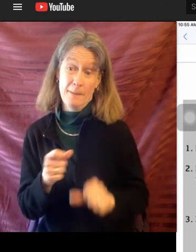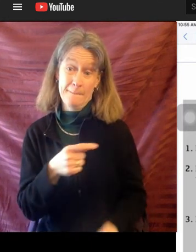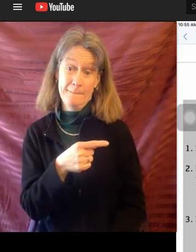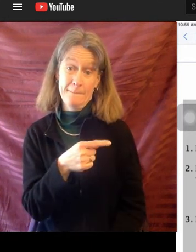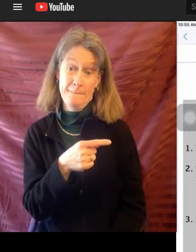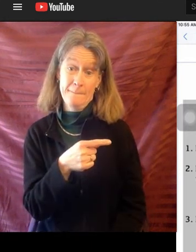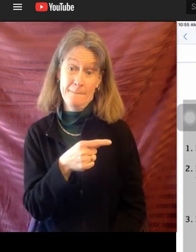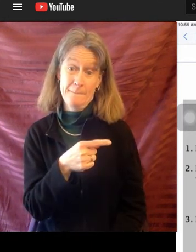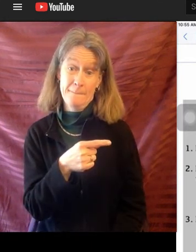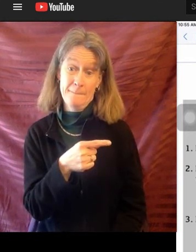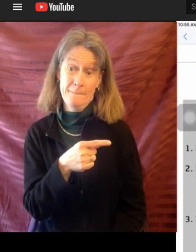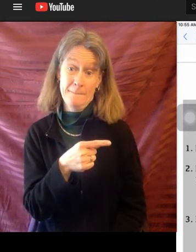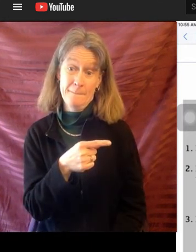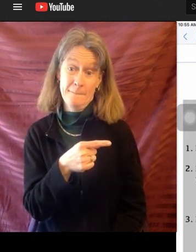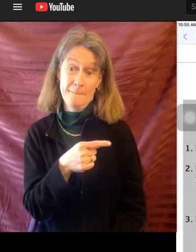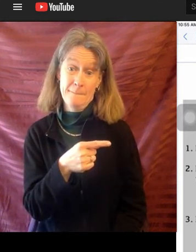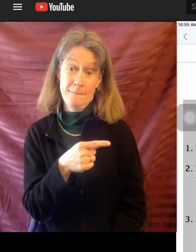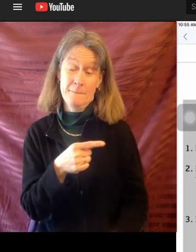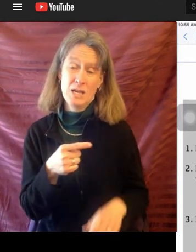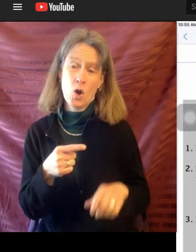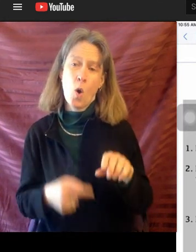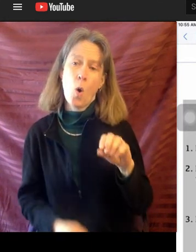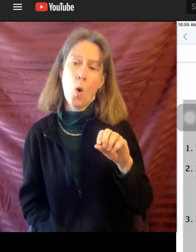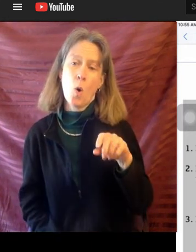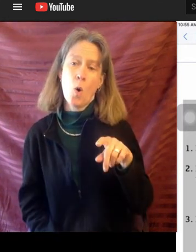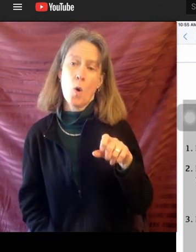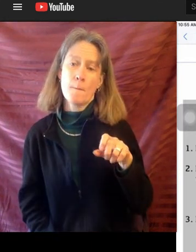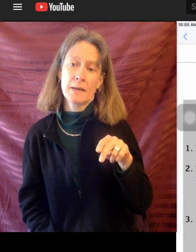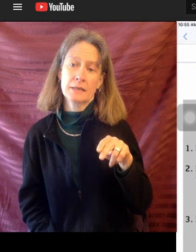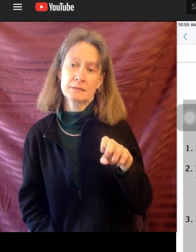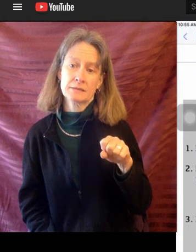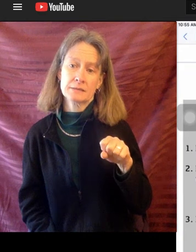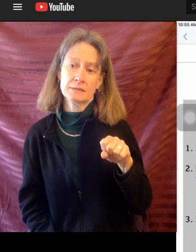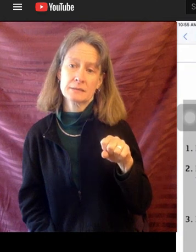it opens down.